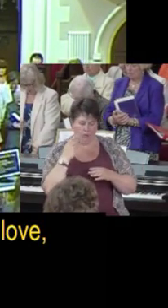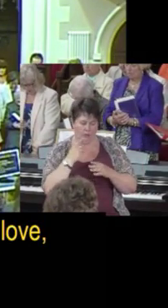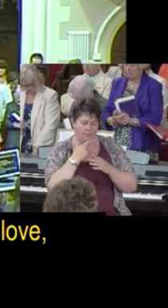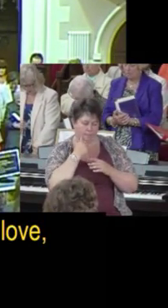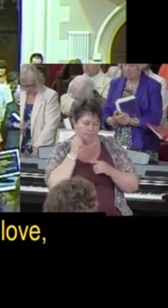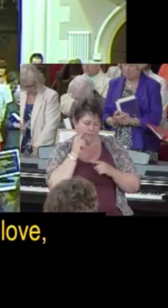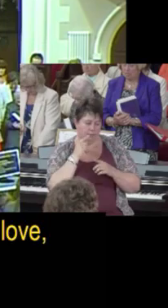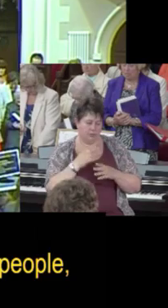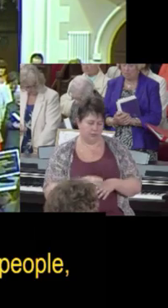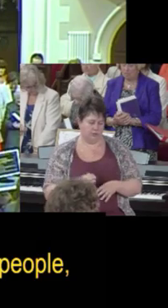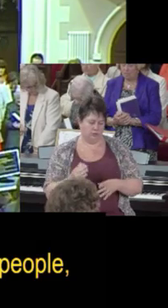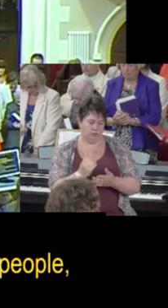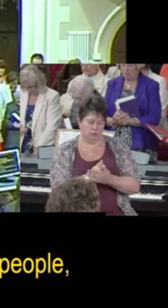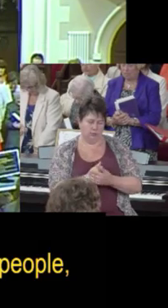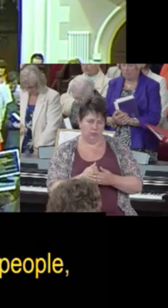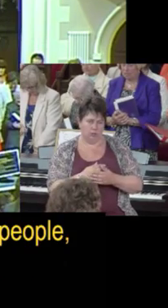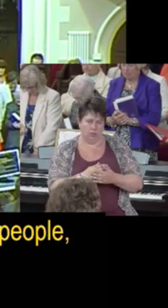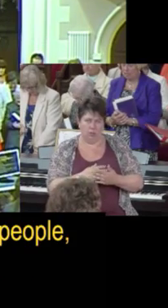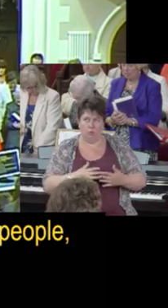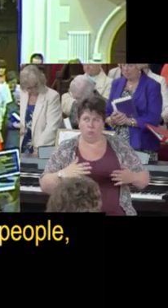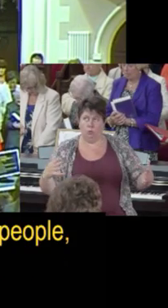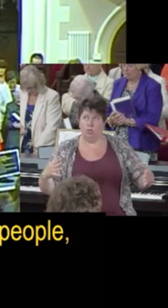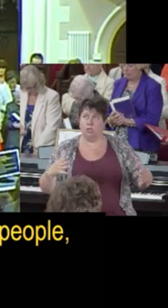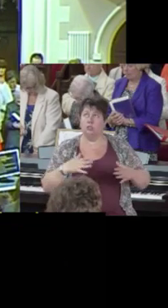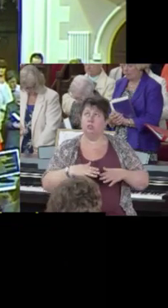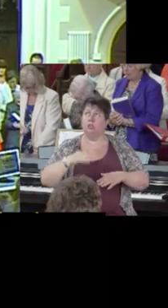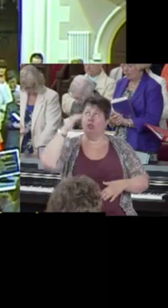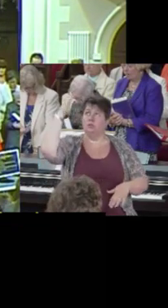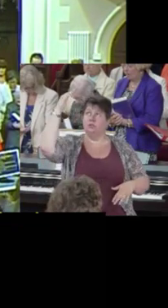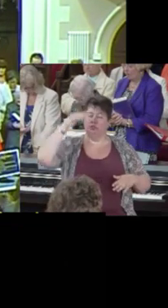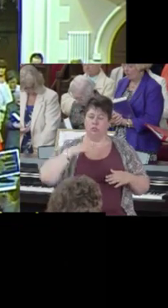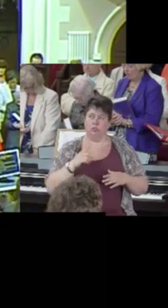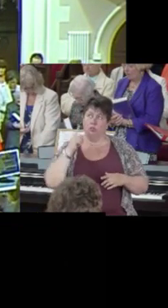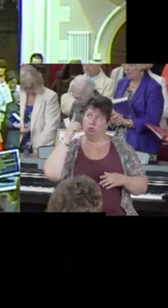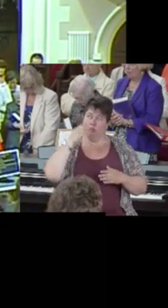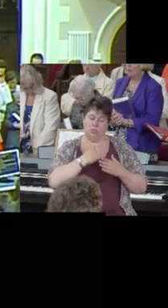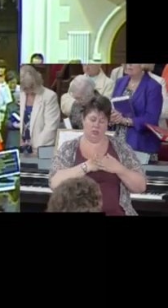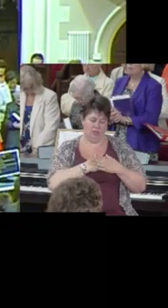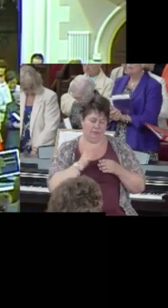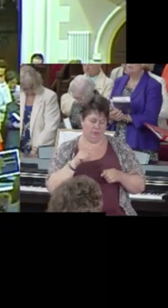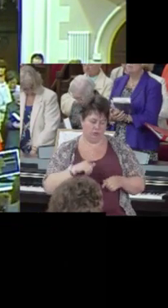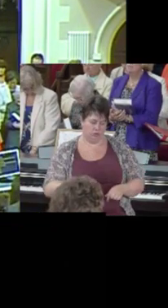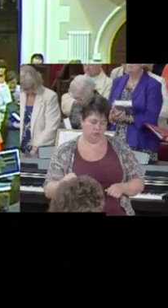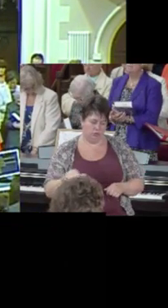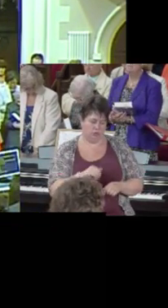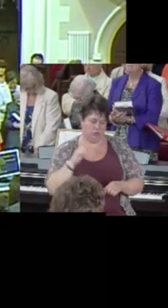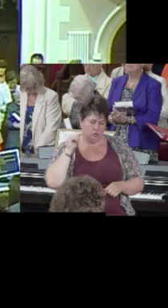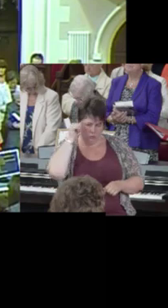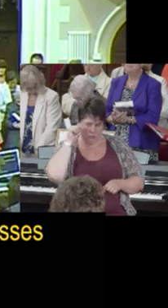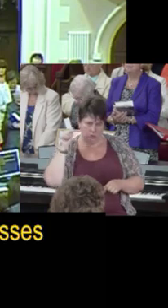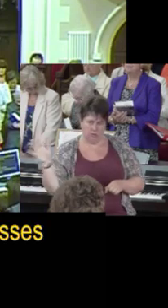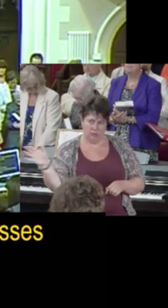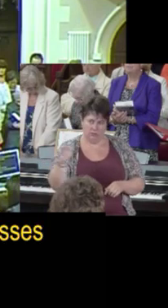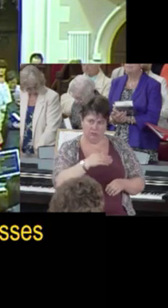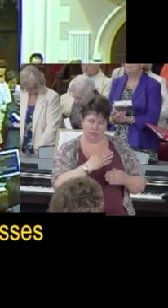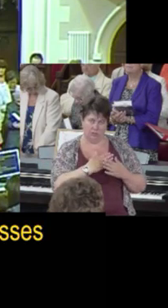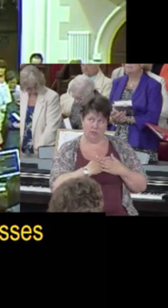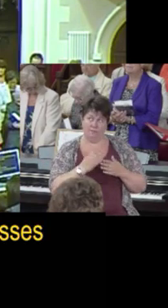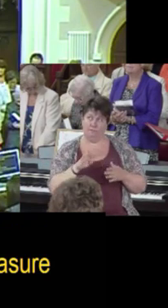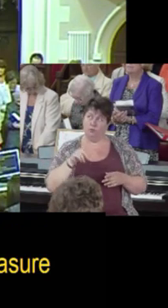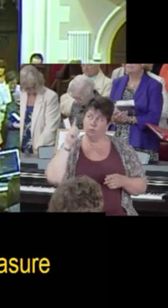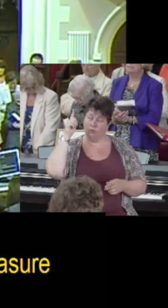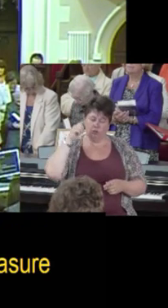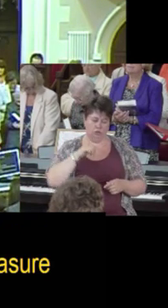grasp how wide and long and high and deep is the love of Christ, to know this love that surpasses knowledge, that you may